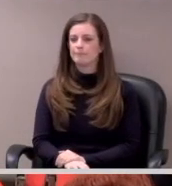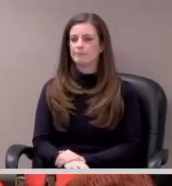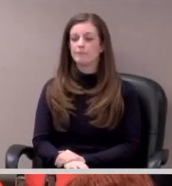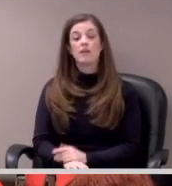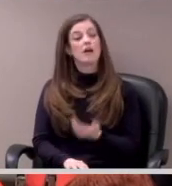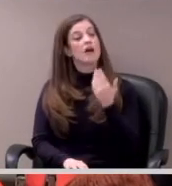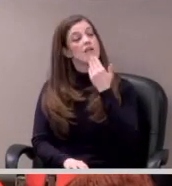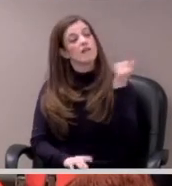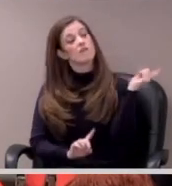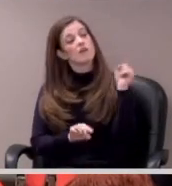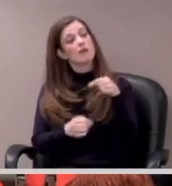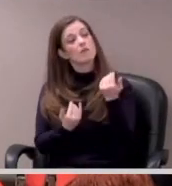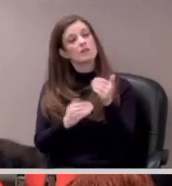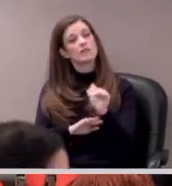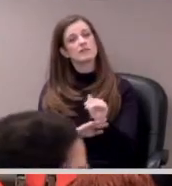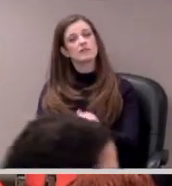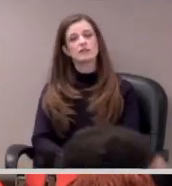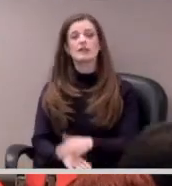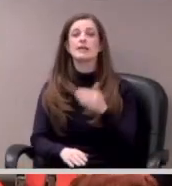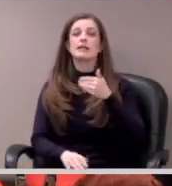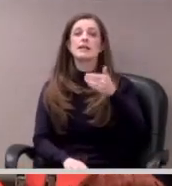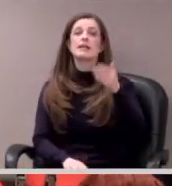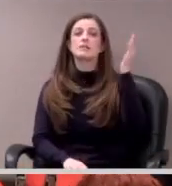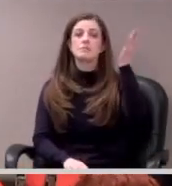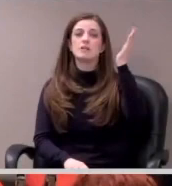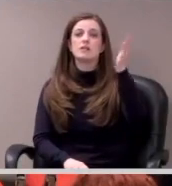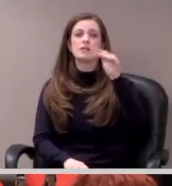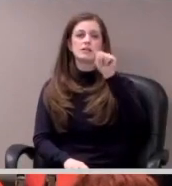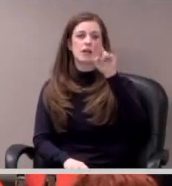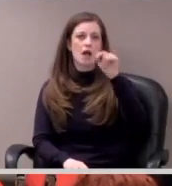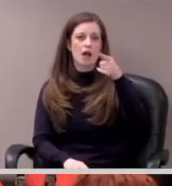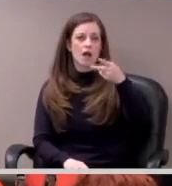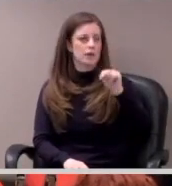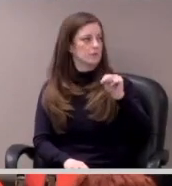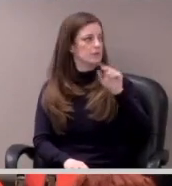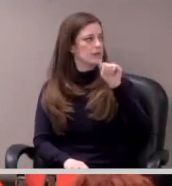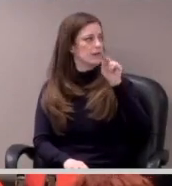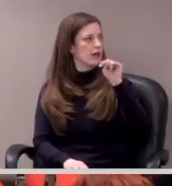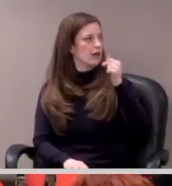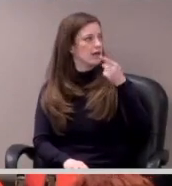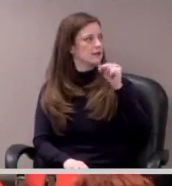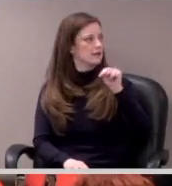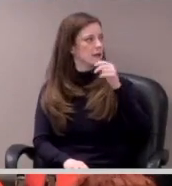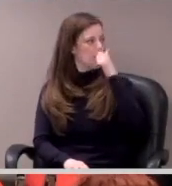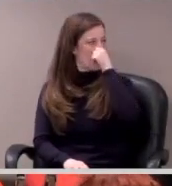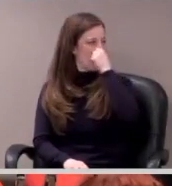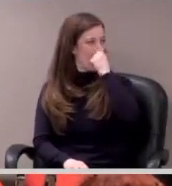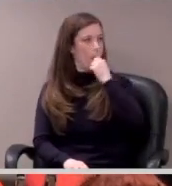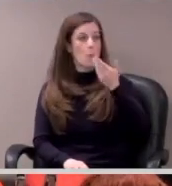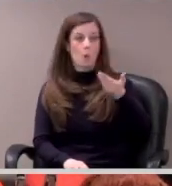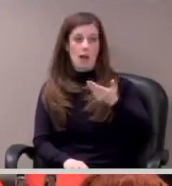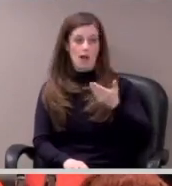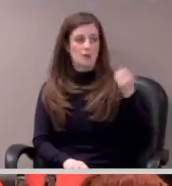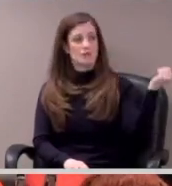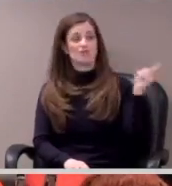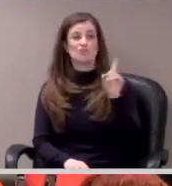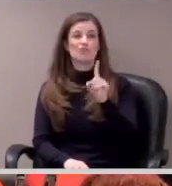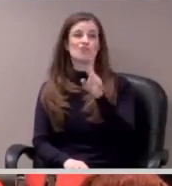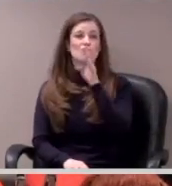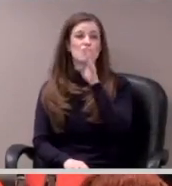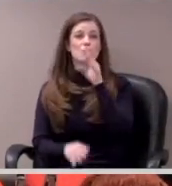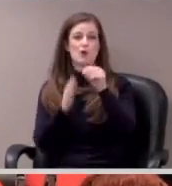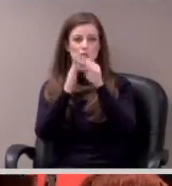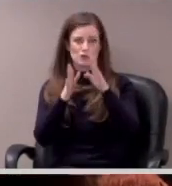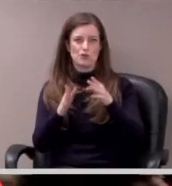Thank you for being here this evening. Our next speaker is Autumn Nagley. Ms. Autumn, welcome, and she's going to talk to us about